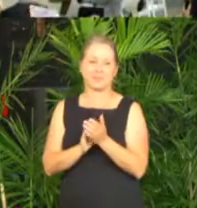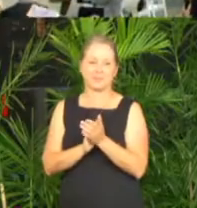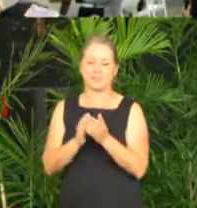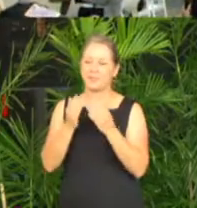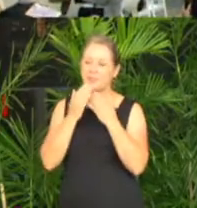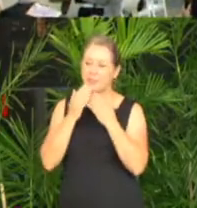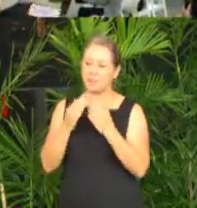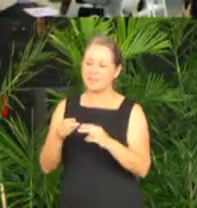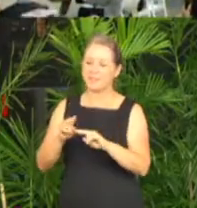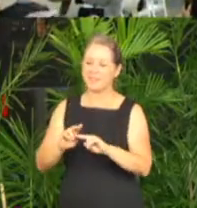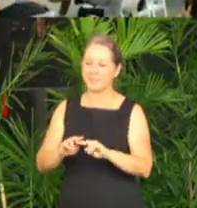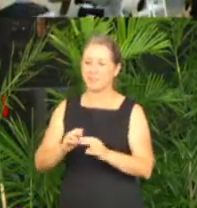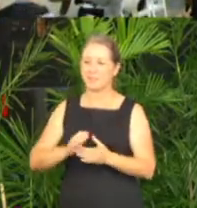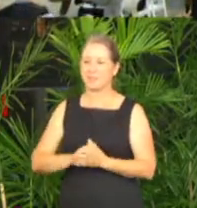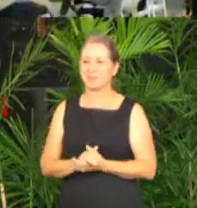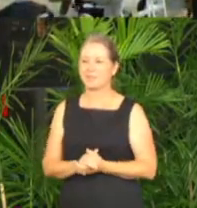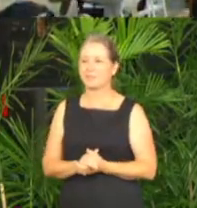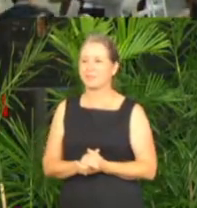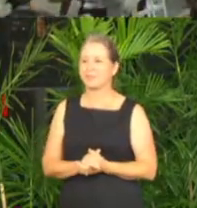Thank you. You may be seated.